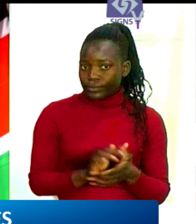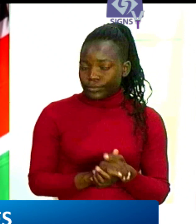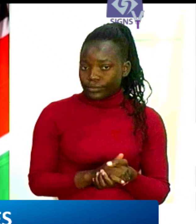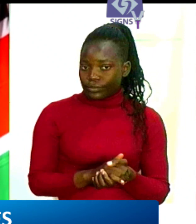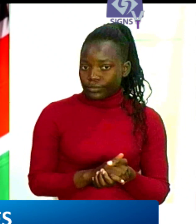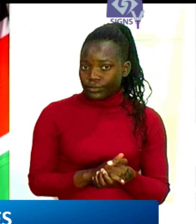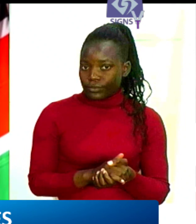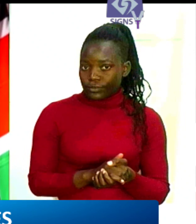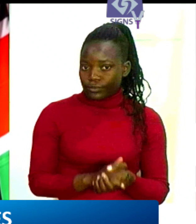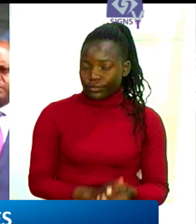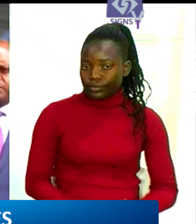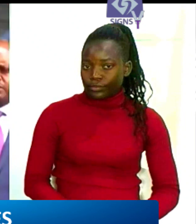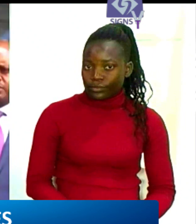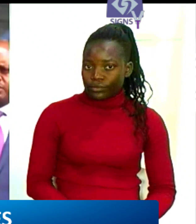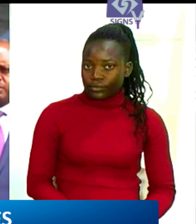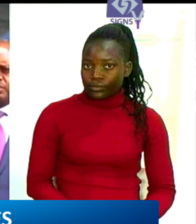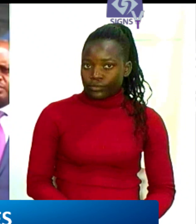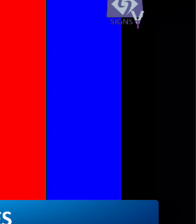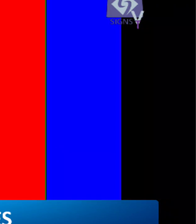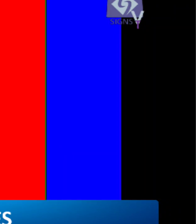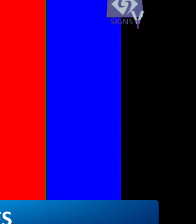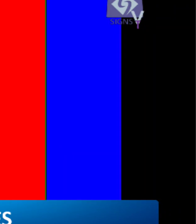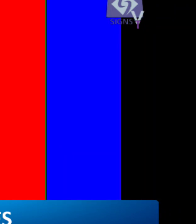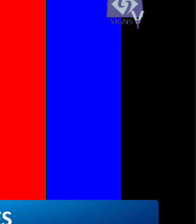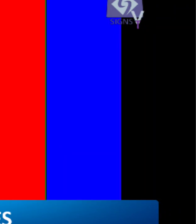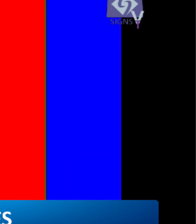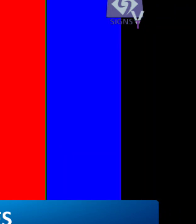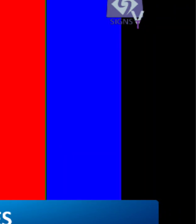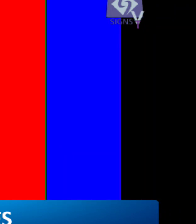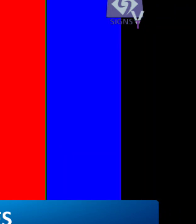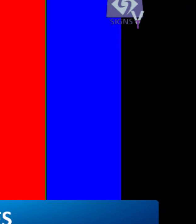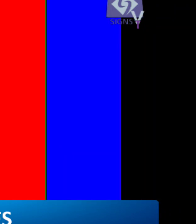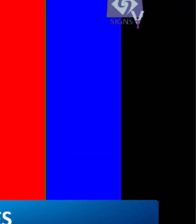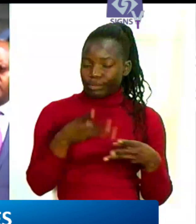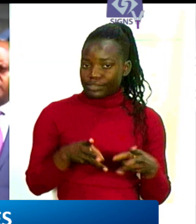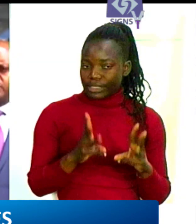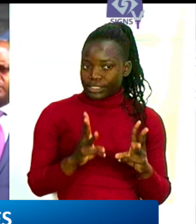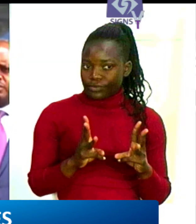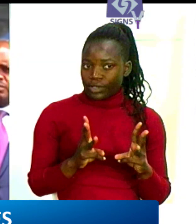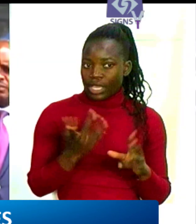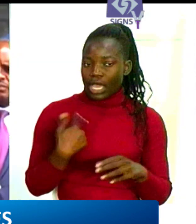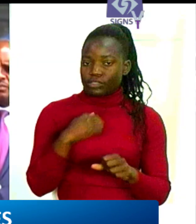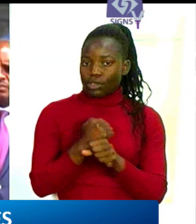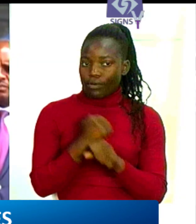terms of what that's going to look like is yet to be defined. And